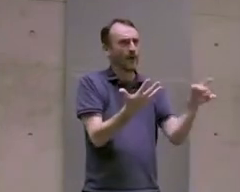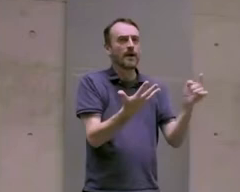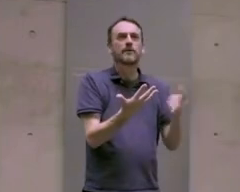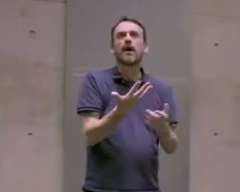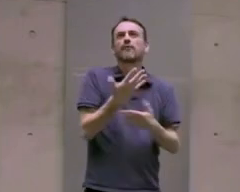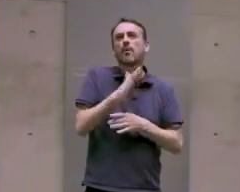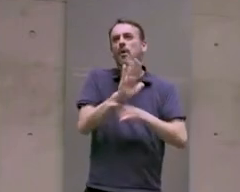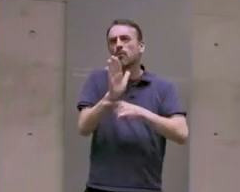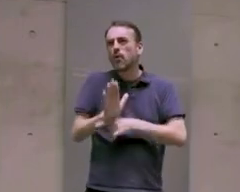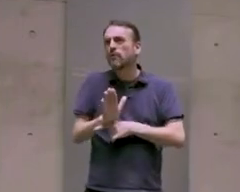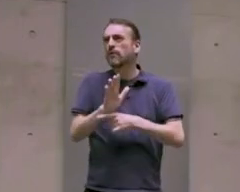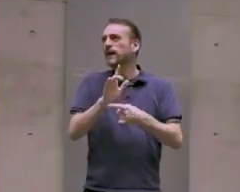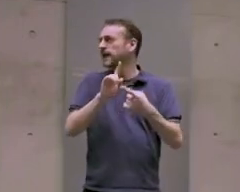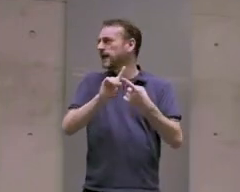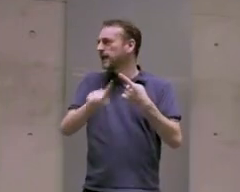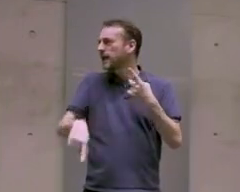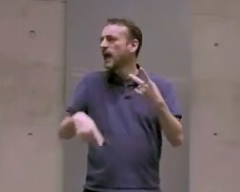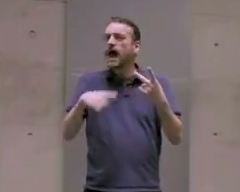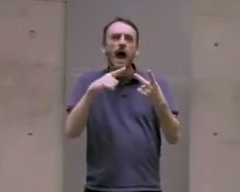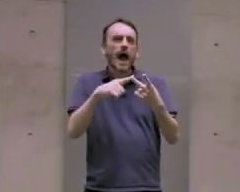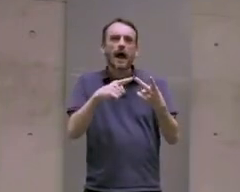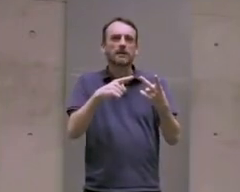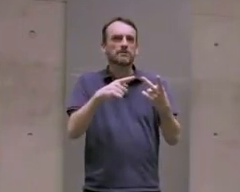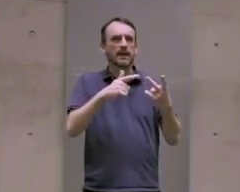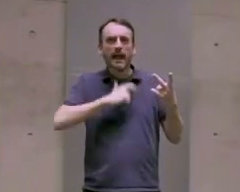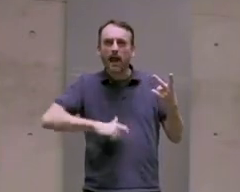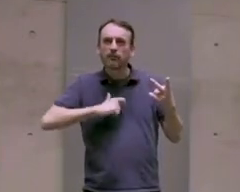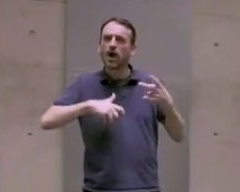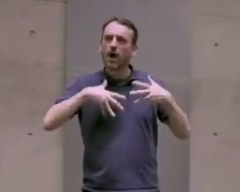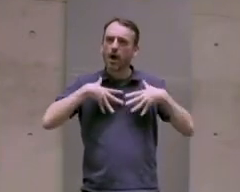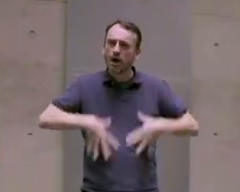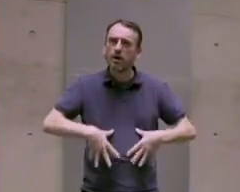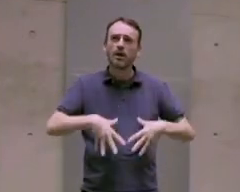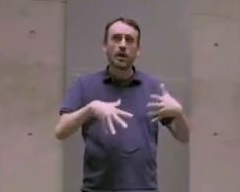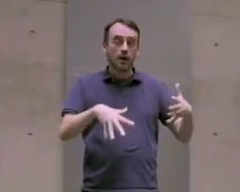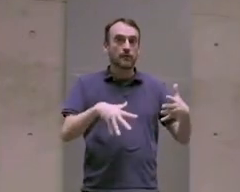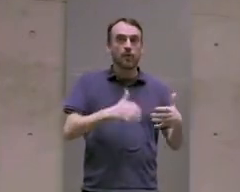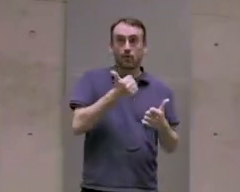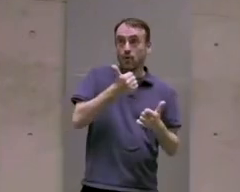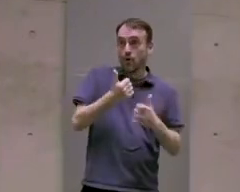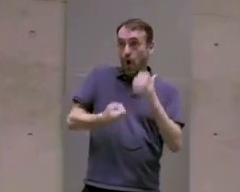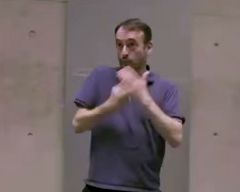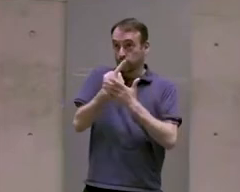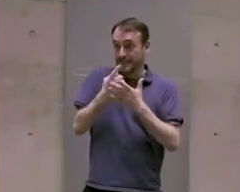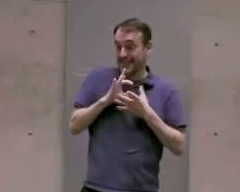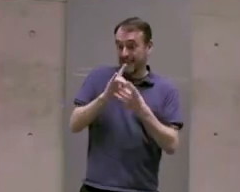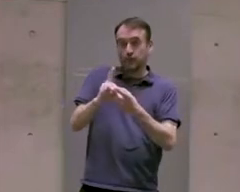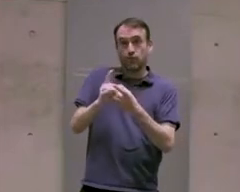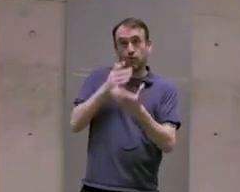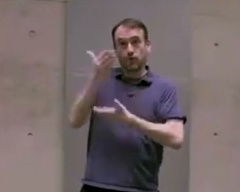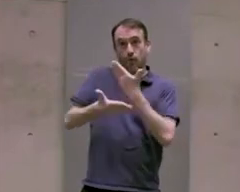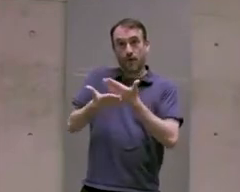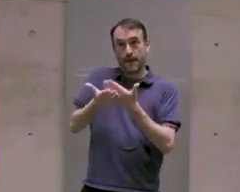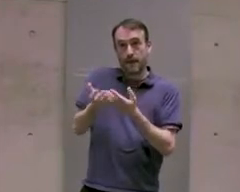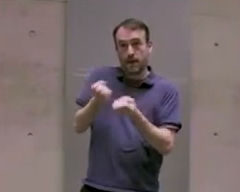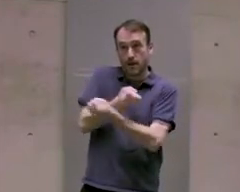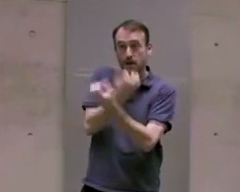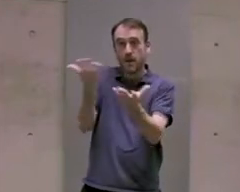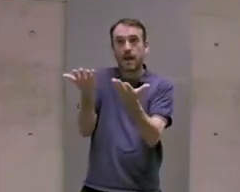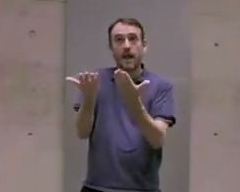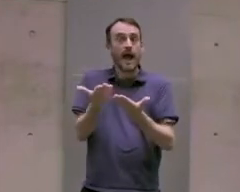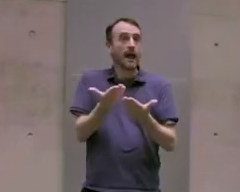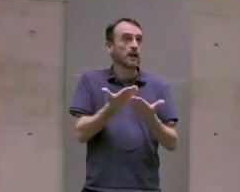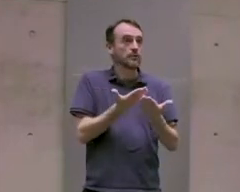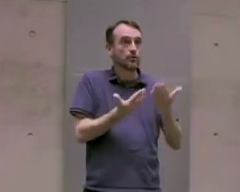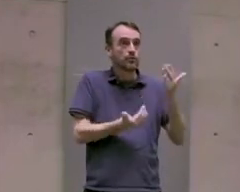they're riding past on their light cycles. And I think there's some really good opportunities for storytelling and telling, you know, bringing in new characters,